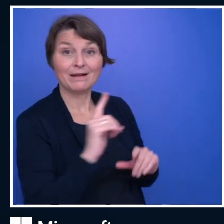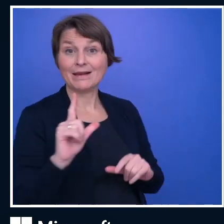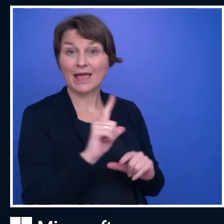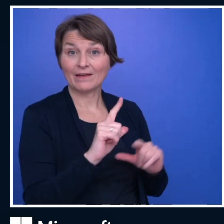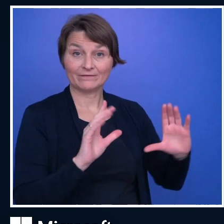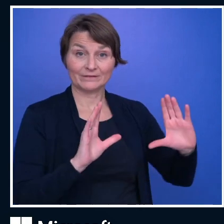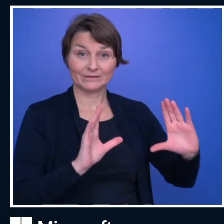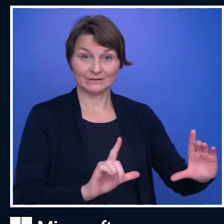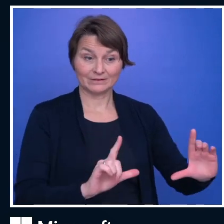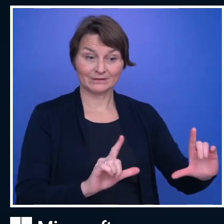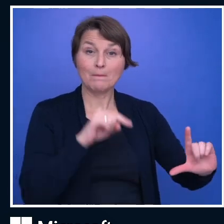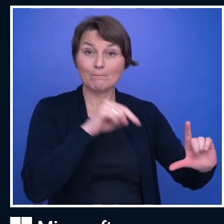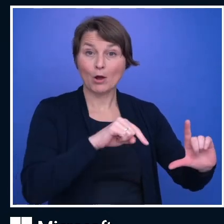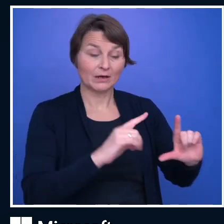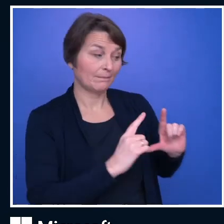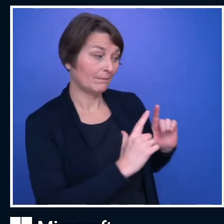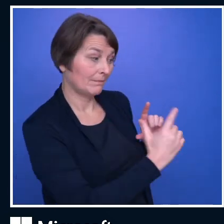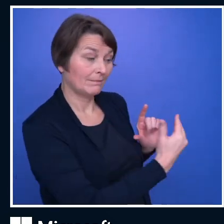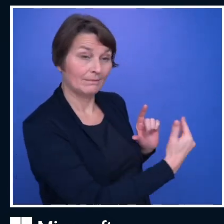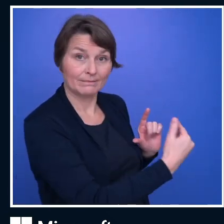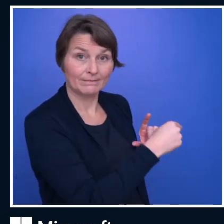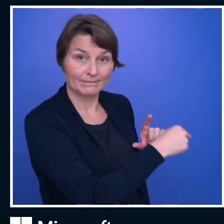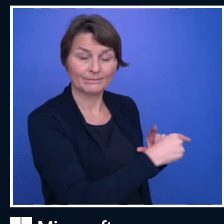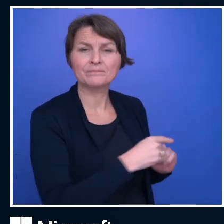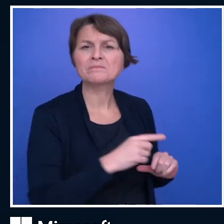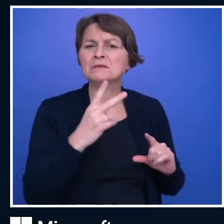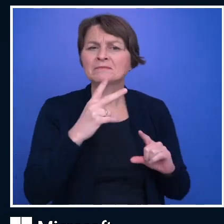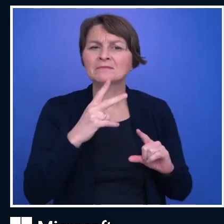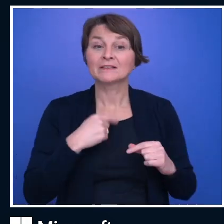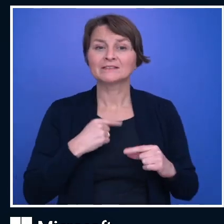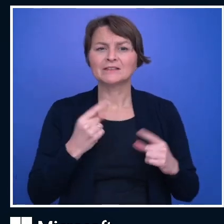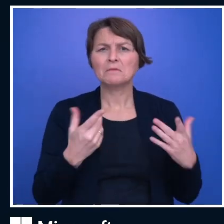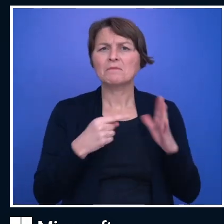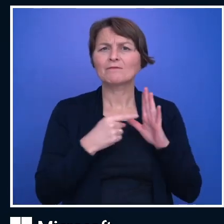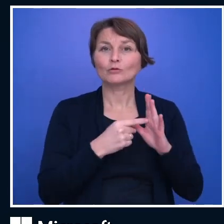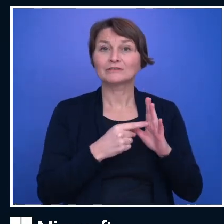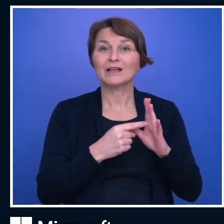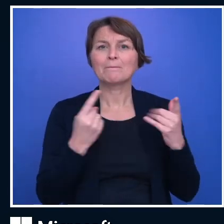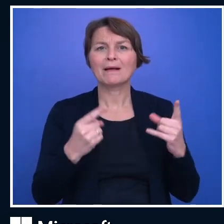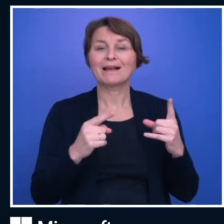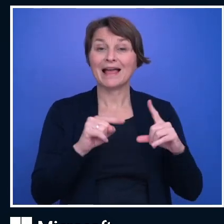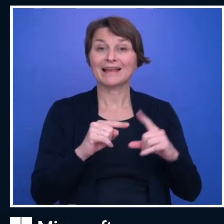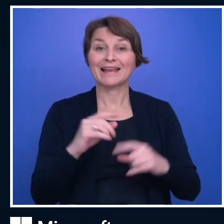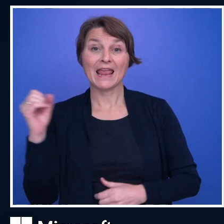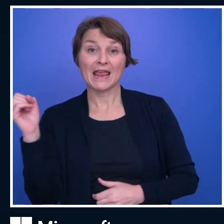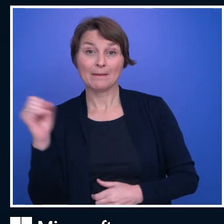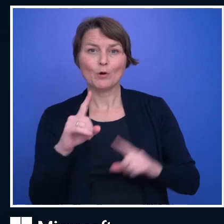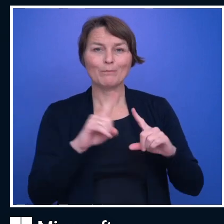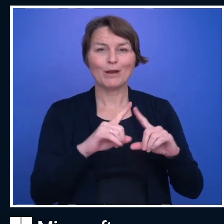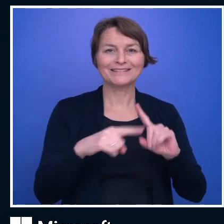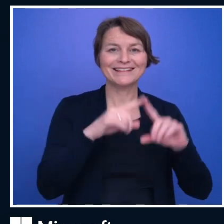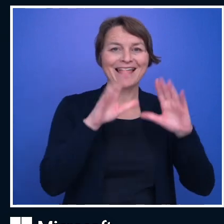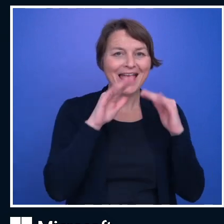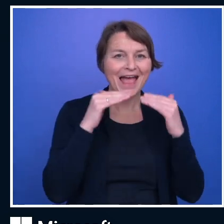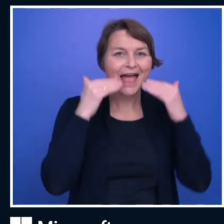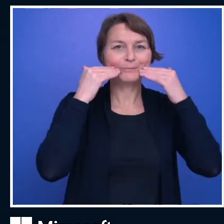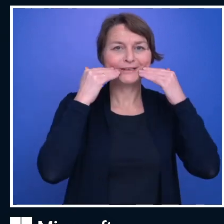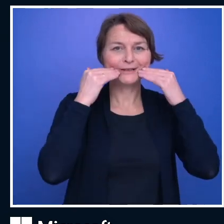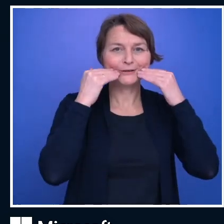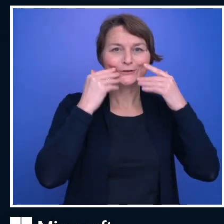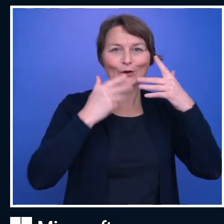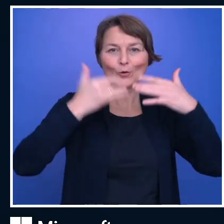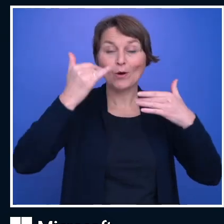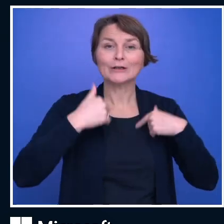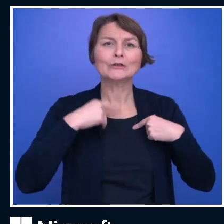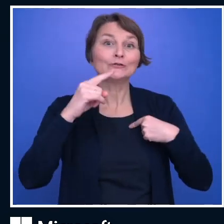find the relationship between the income a person gets and the happiness score. So out of common sense, if you think about it, the higher your income, the happier